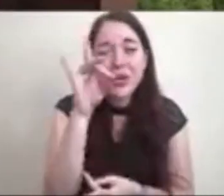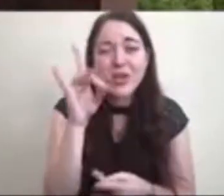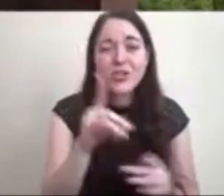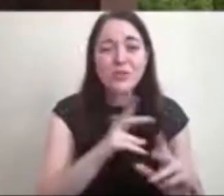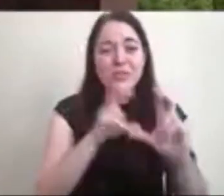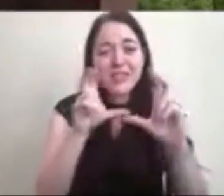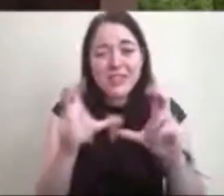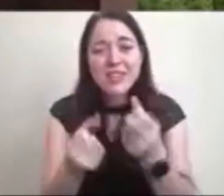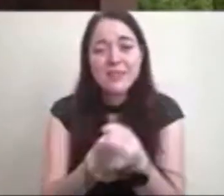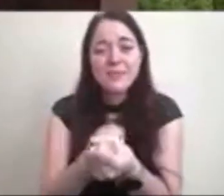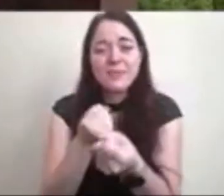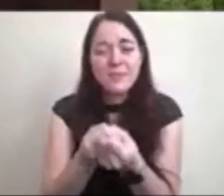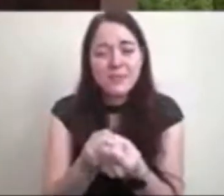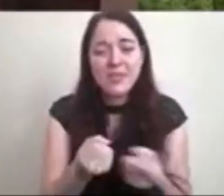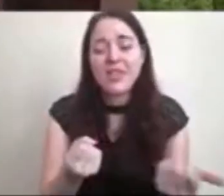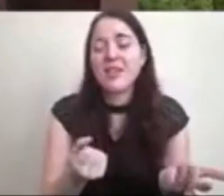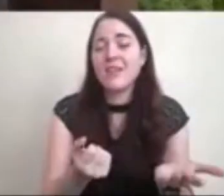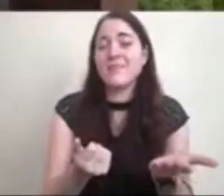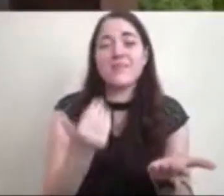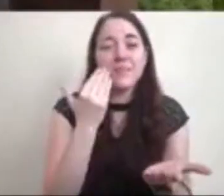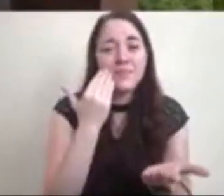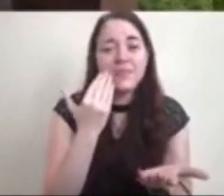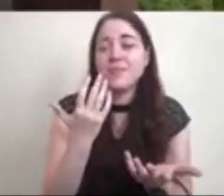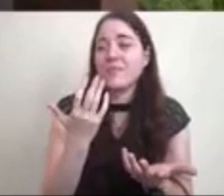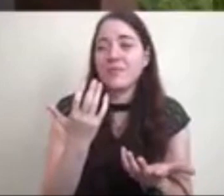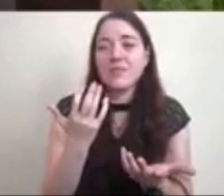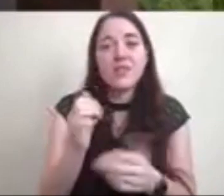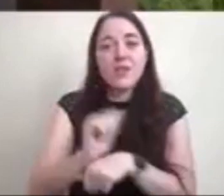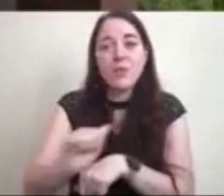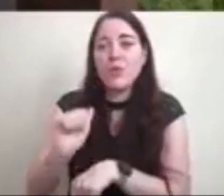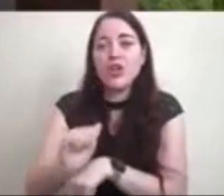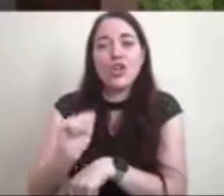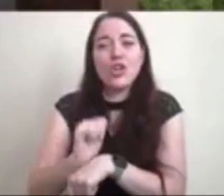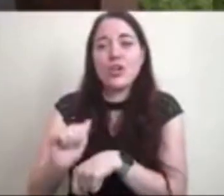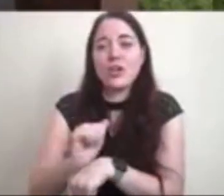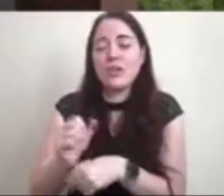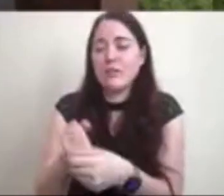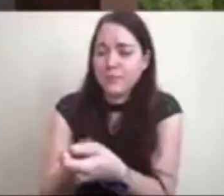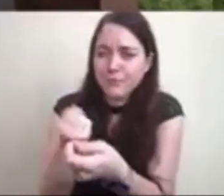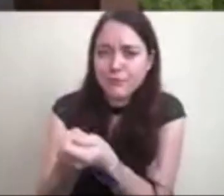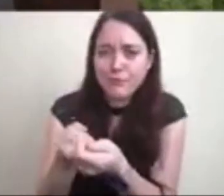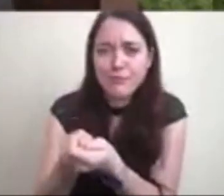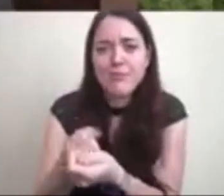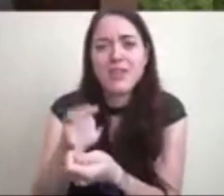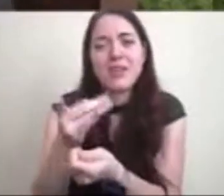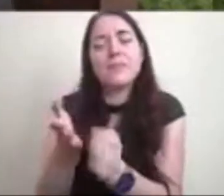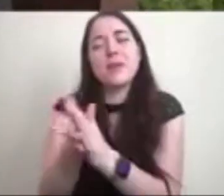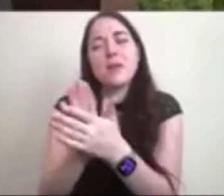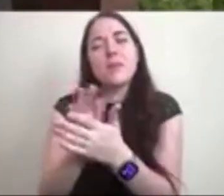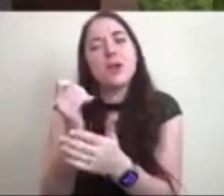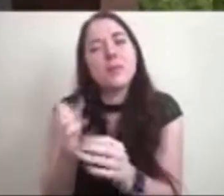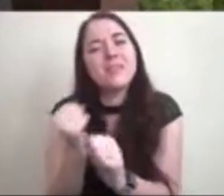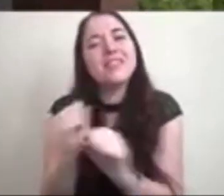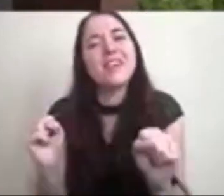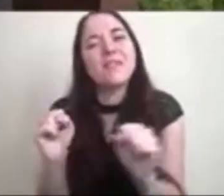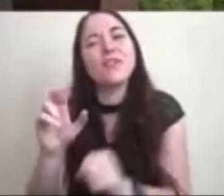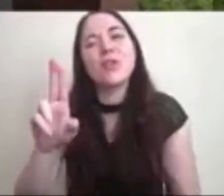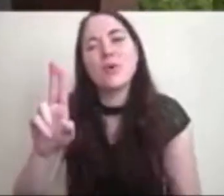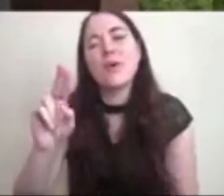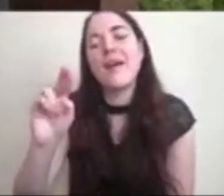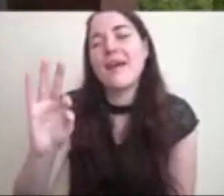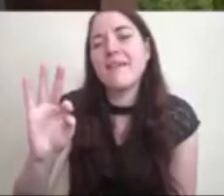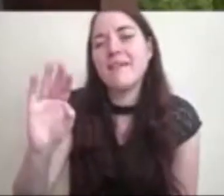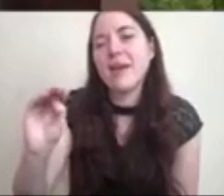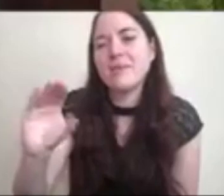work of UFMCC and its small group of thoughtful, committed staff. When our spirits